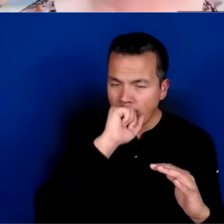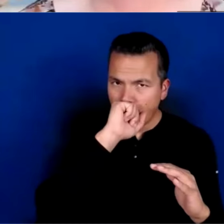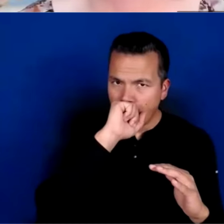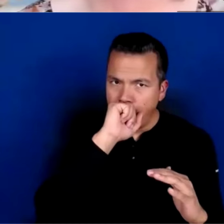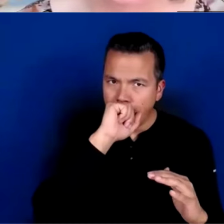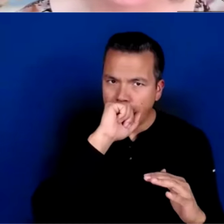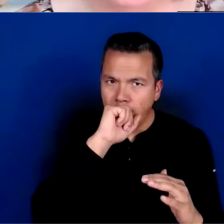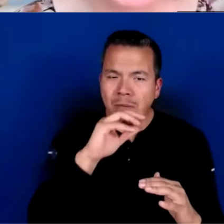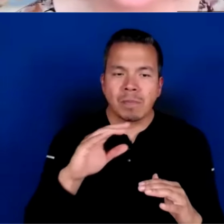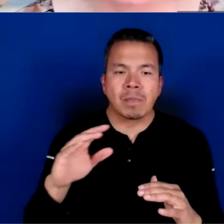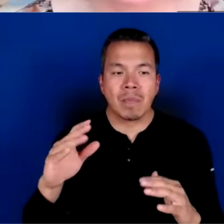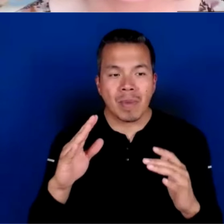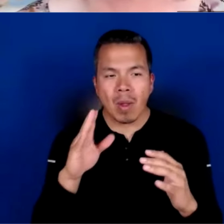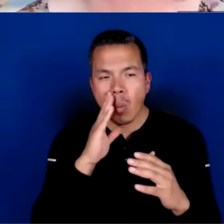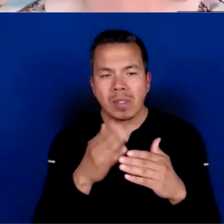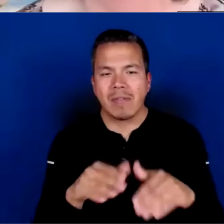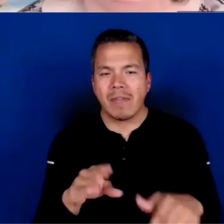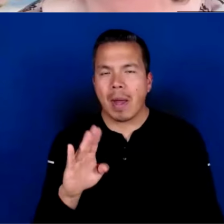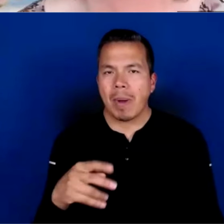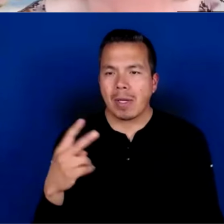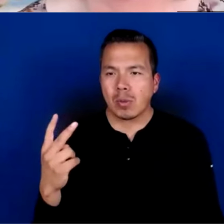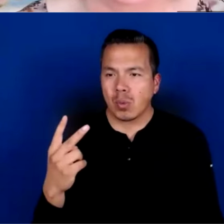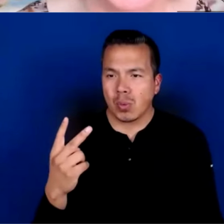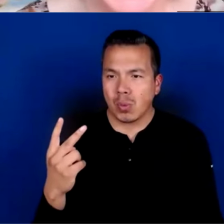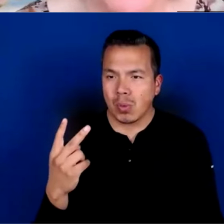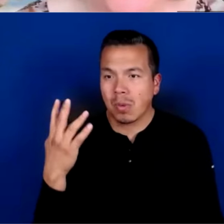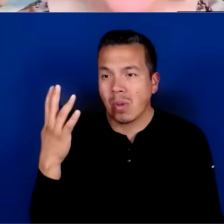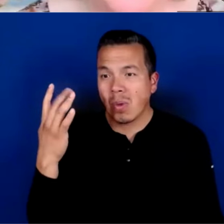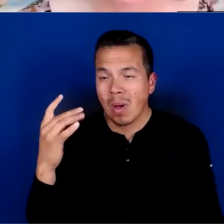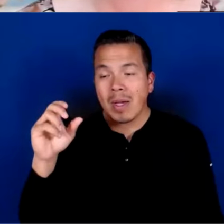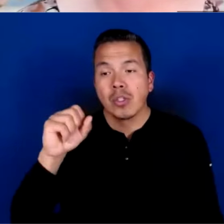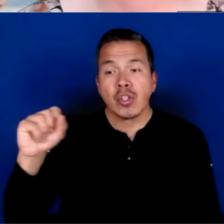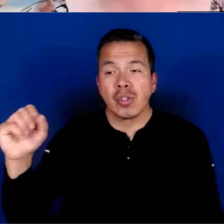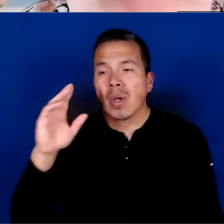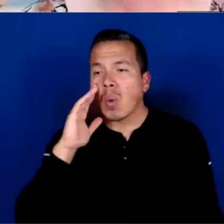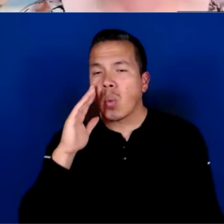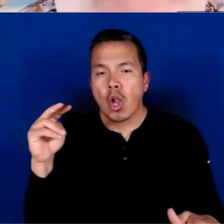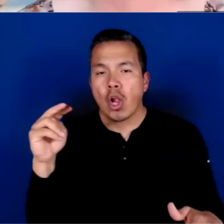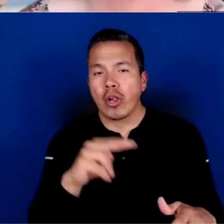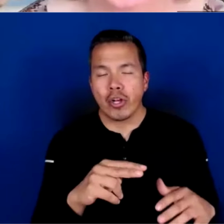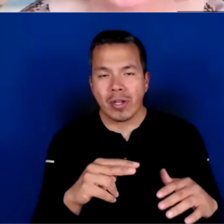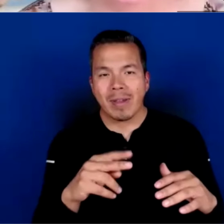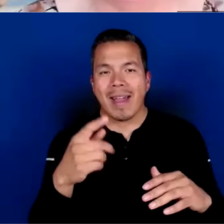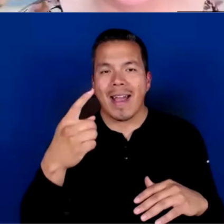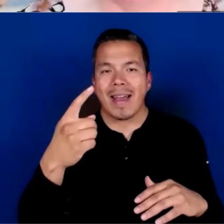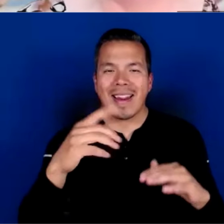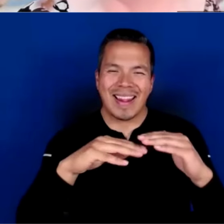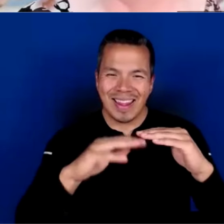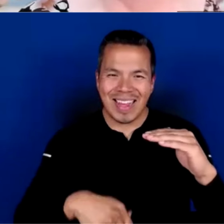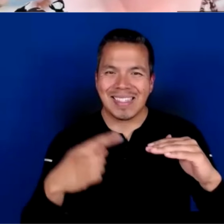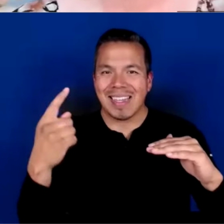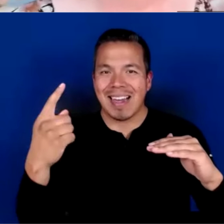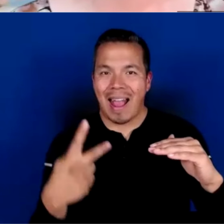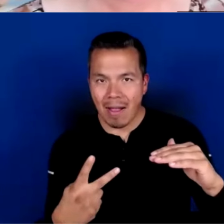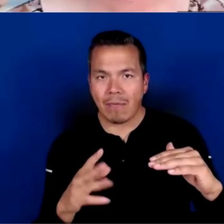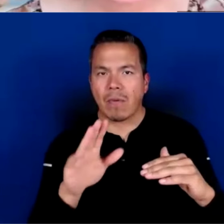by 2. So Social Security counts less than half of somebody's earned